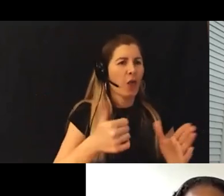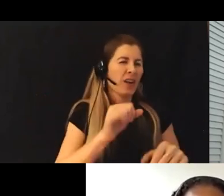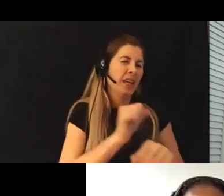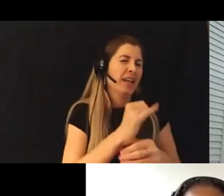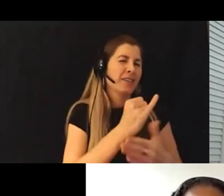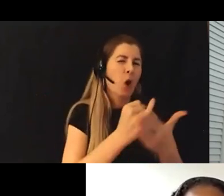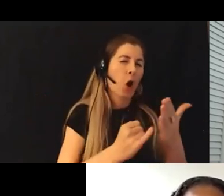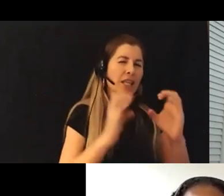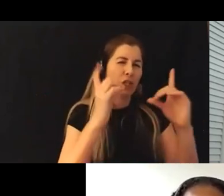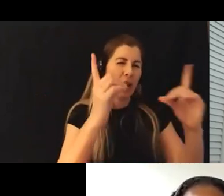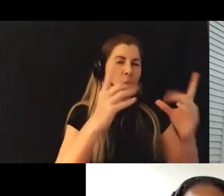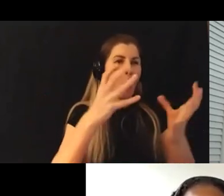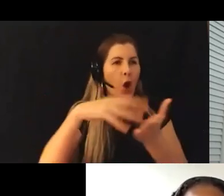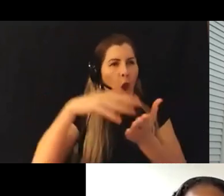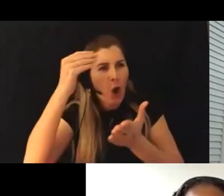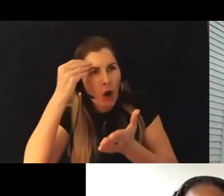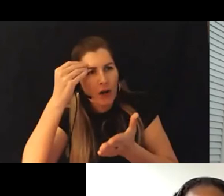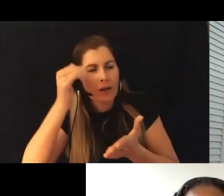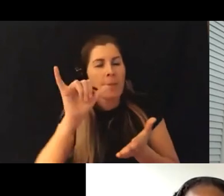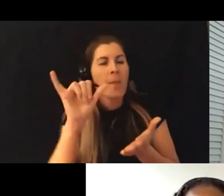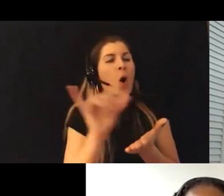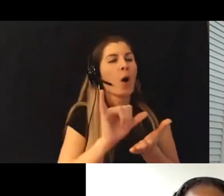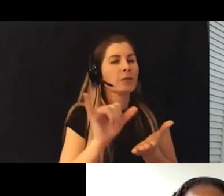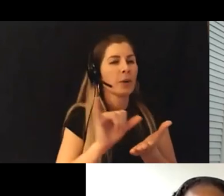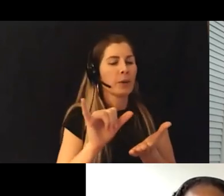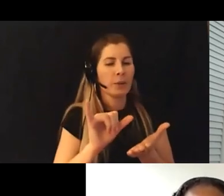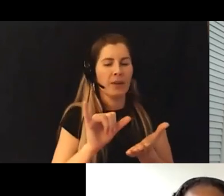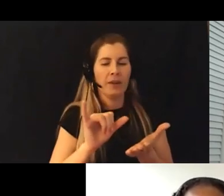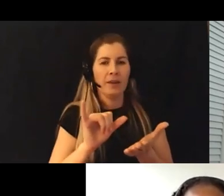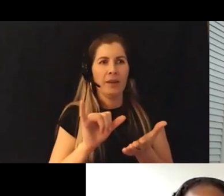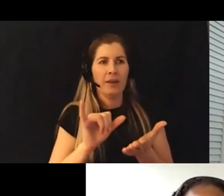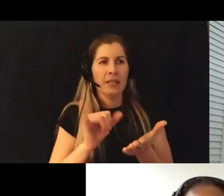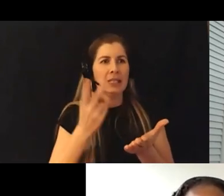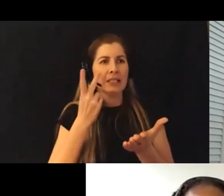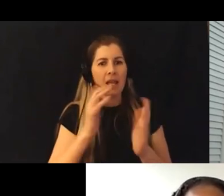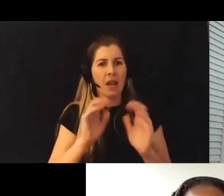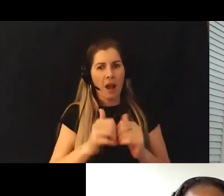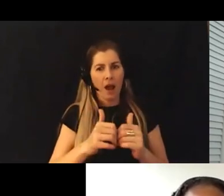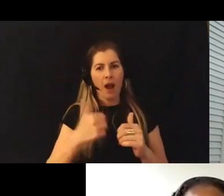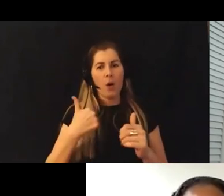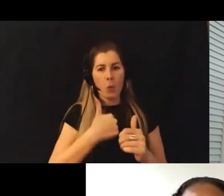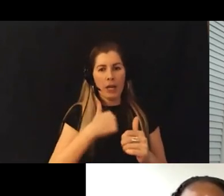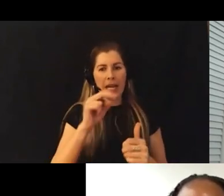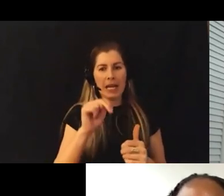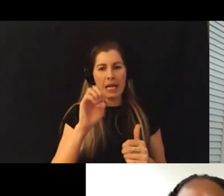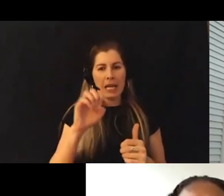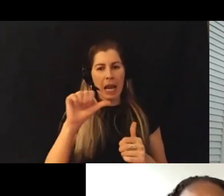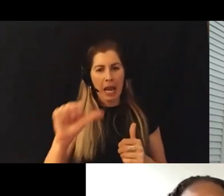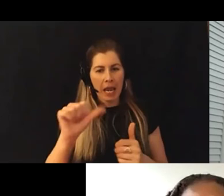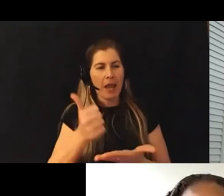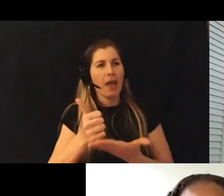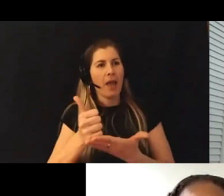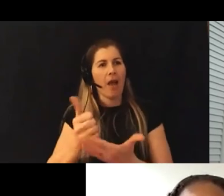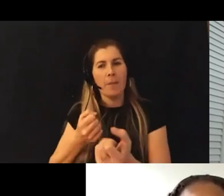to learn, but to also see where can we and how best can the National Endowment for the Arts help